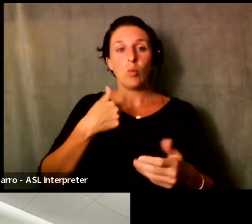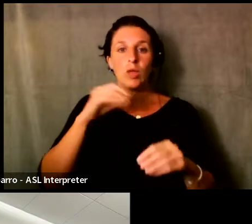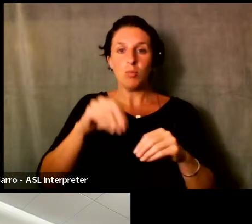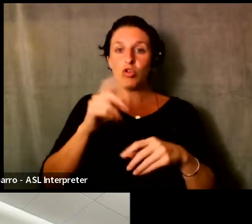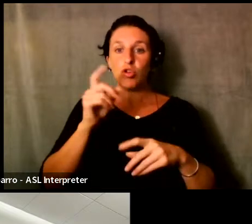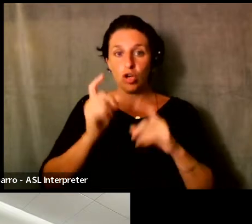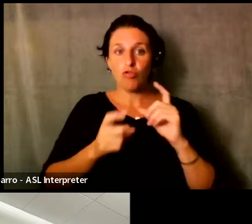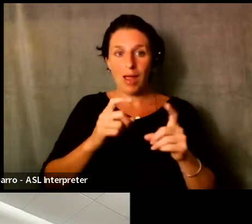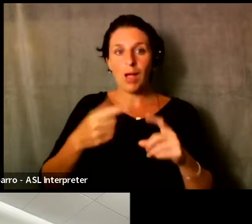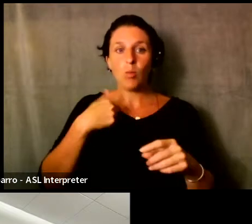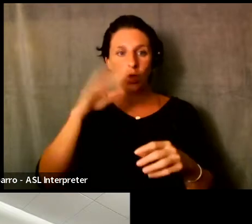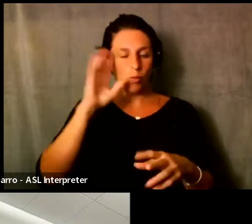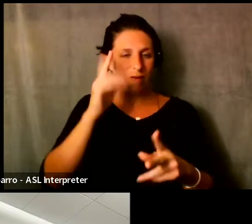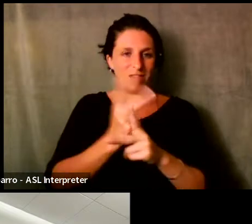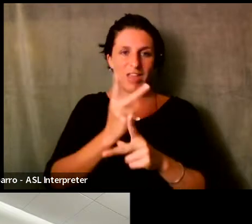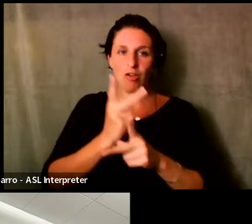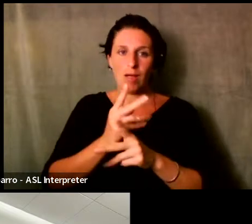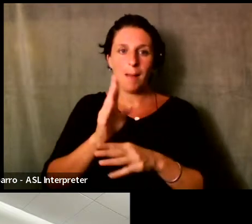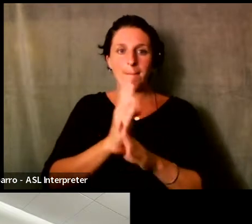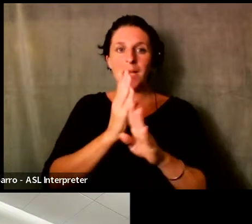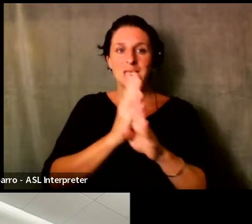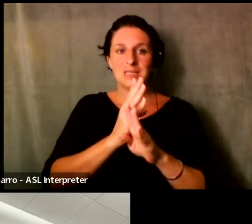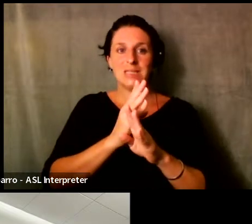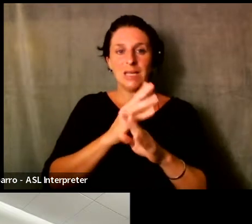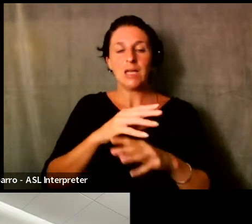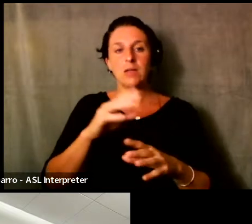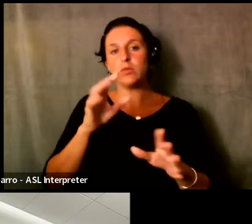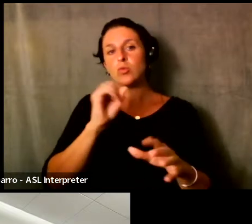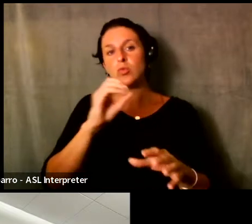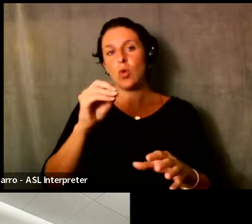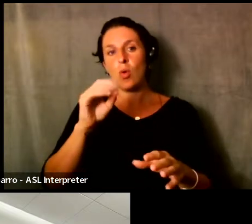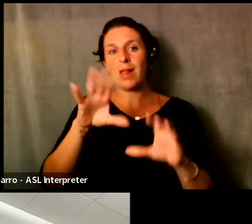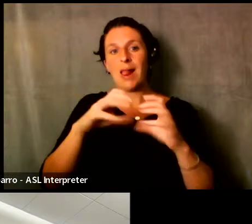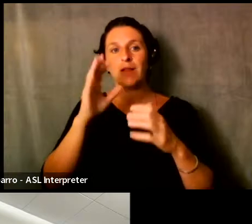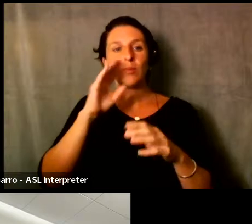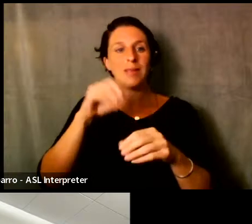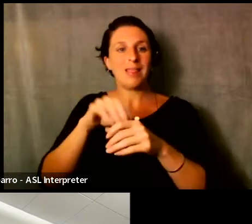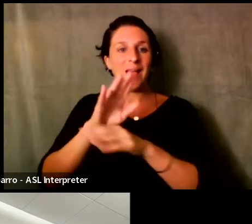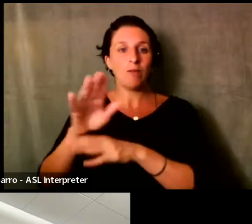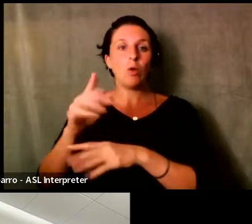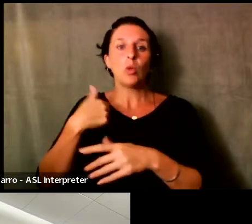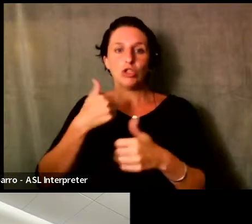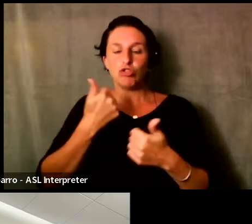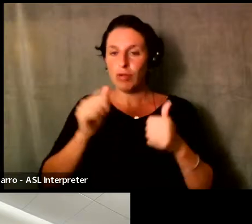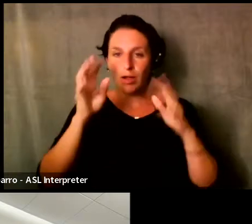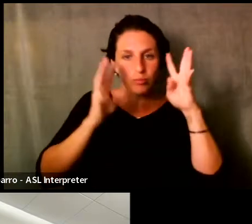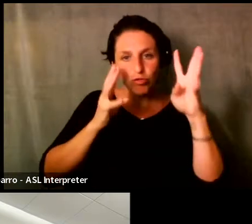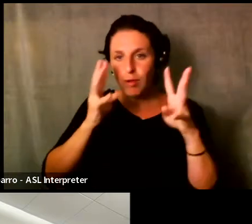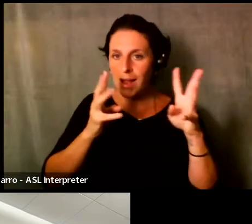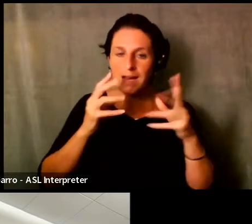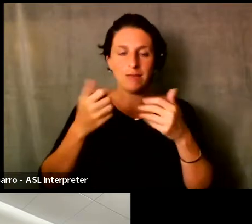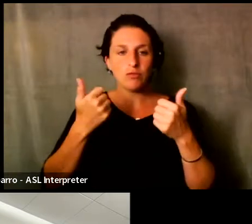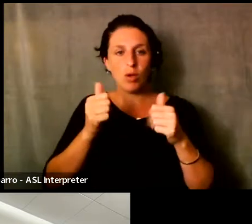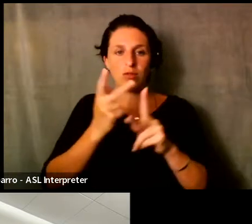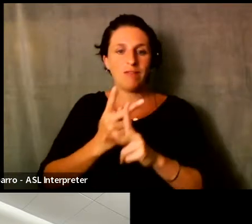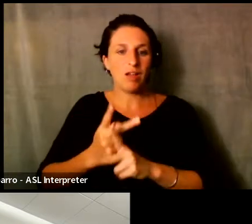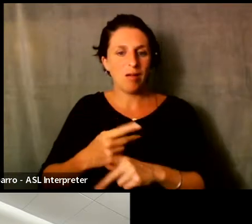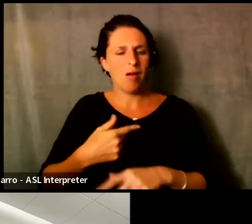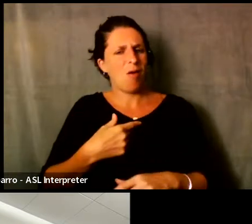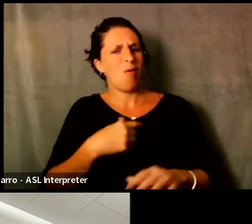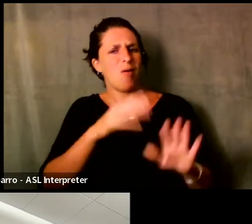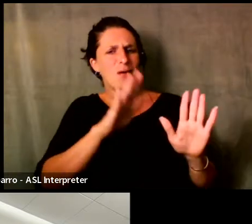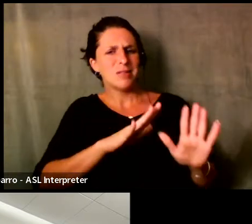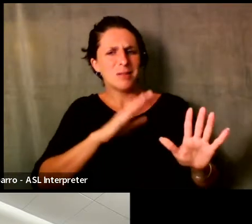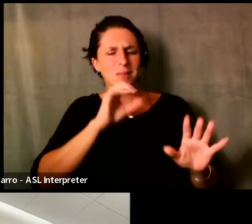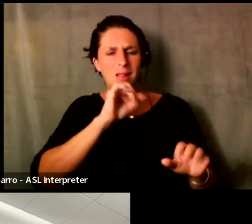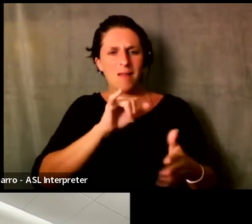busing scheme so that the classes would be in the evening. So we've tried to be creative in trying to figure this out. So I love that idea. Yeah,